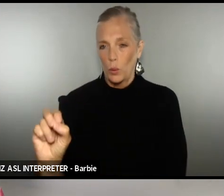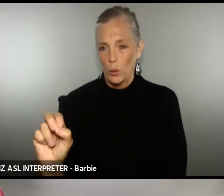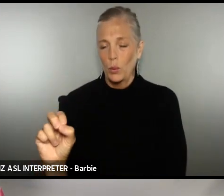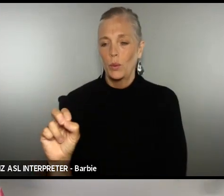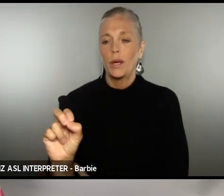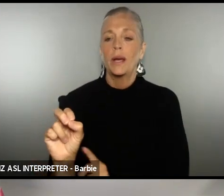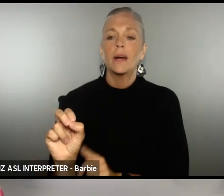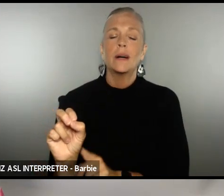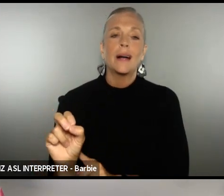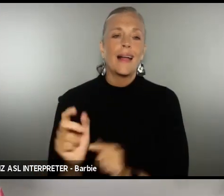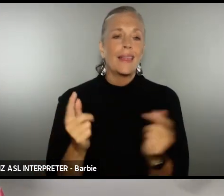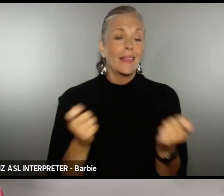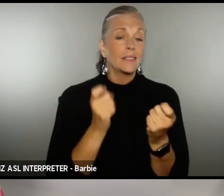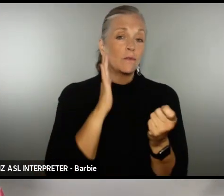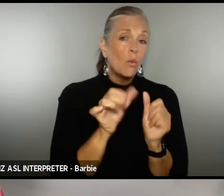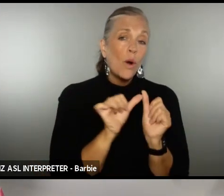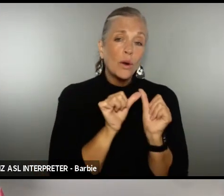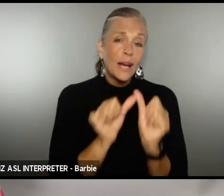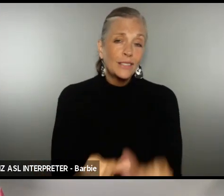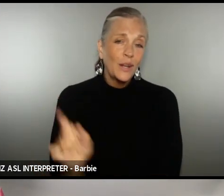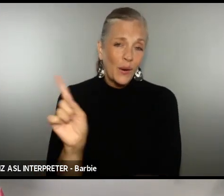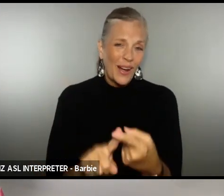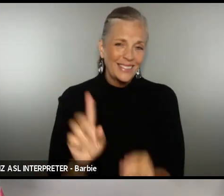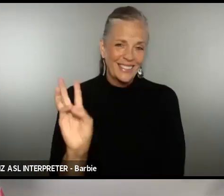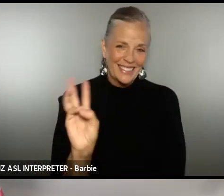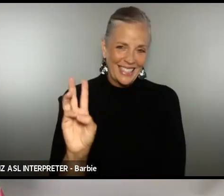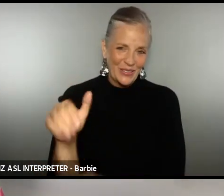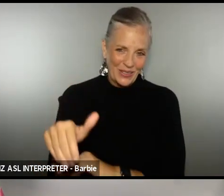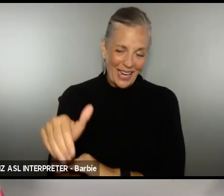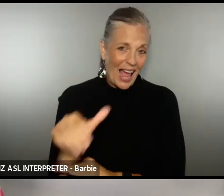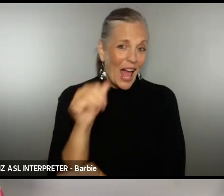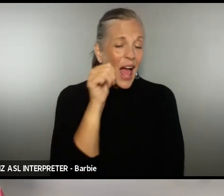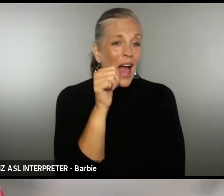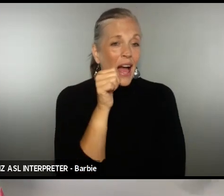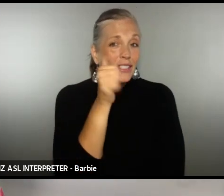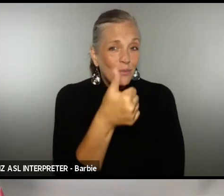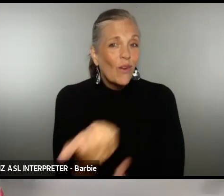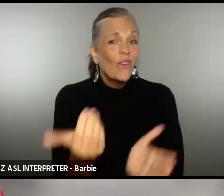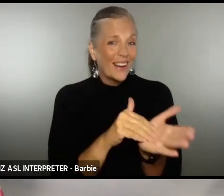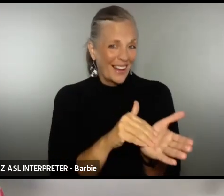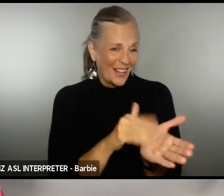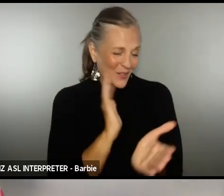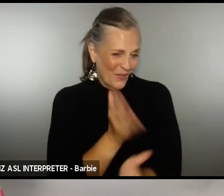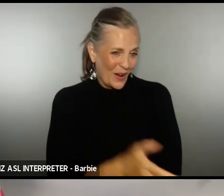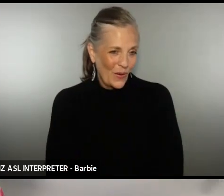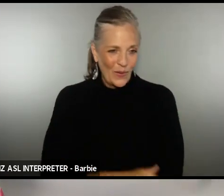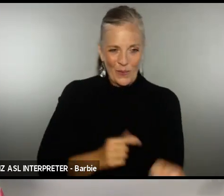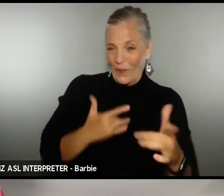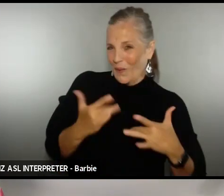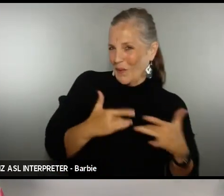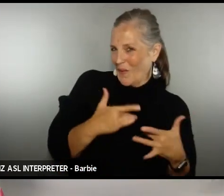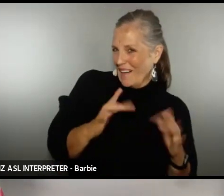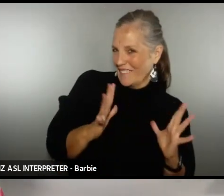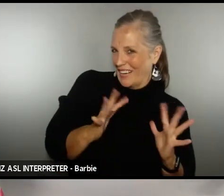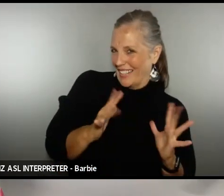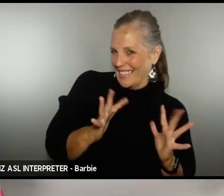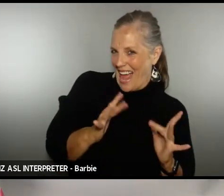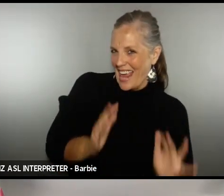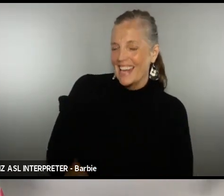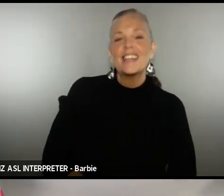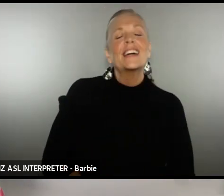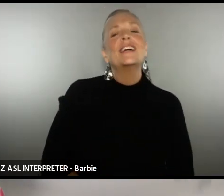This festival is continuing on until 6 tonight, and we have another day tomorrow. Ooh, I'm very excited. So yes,